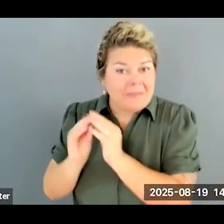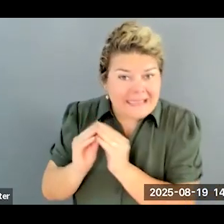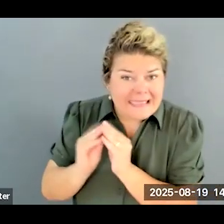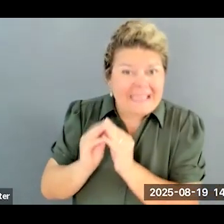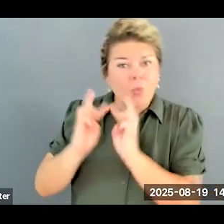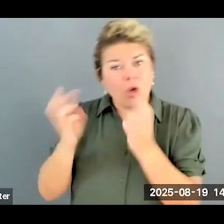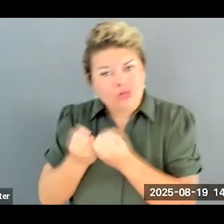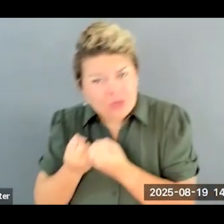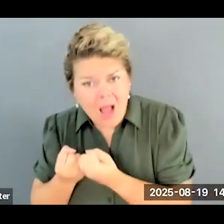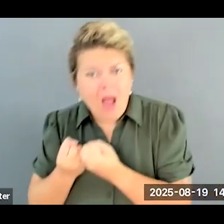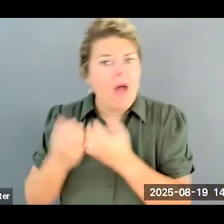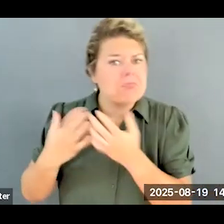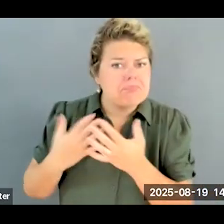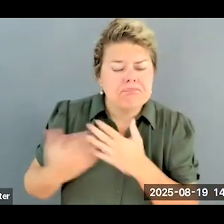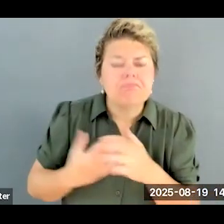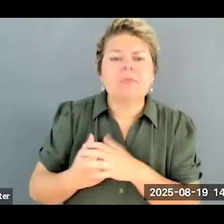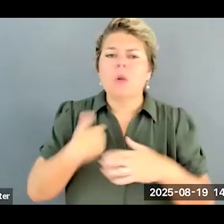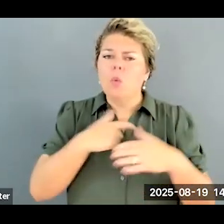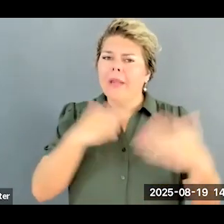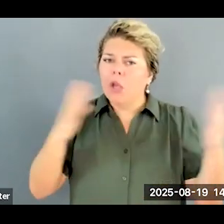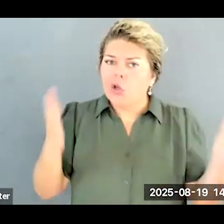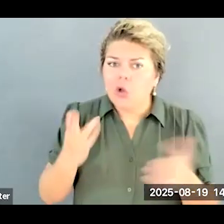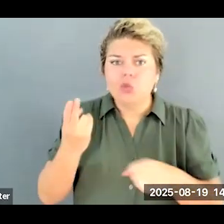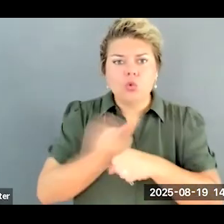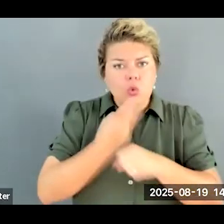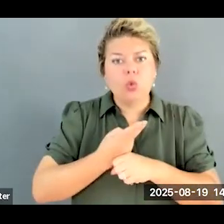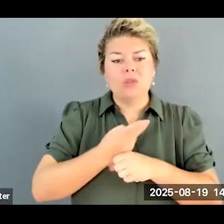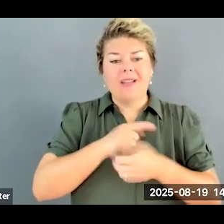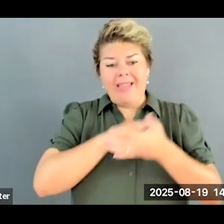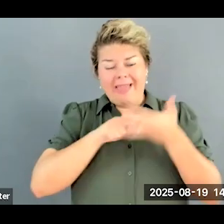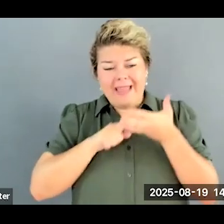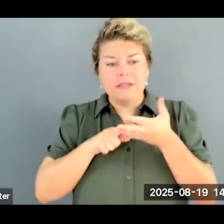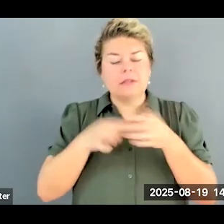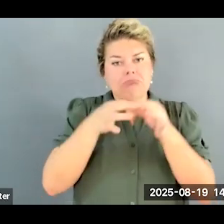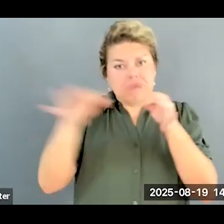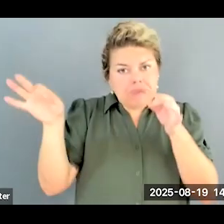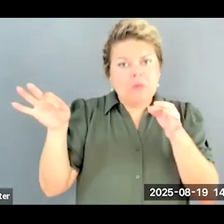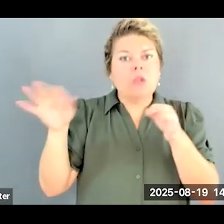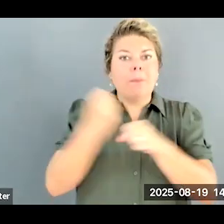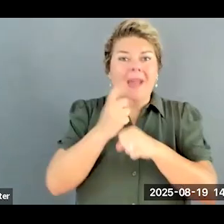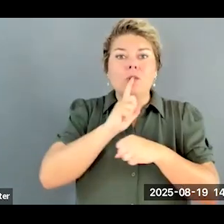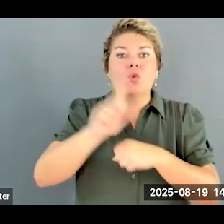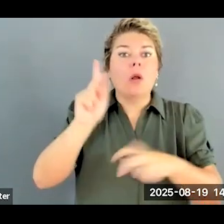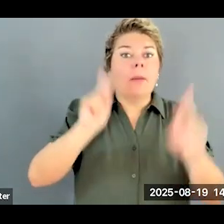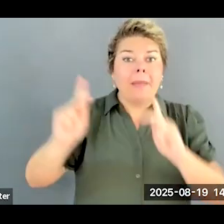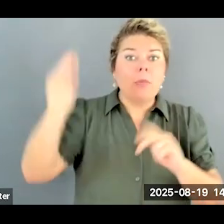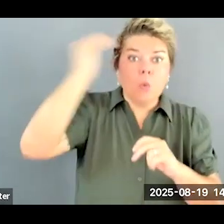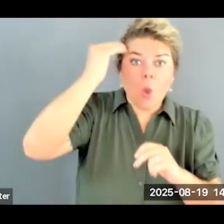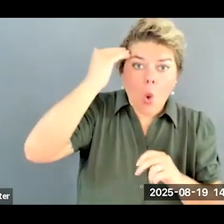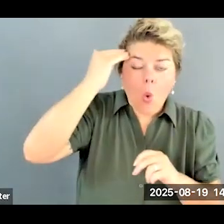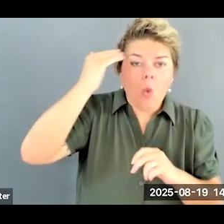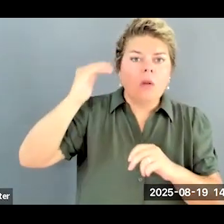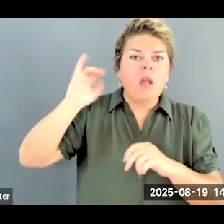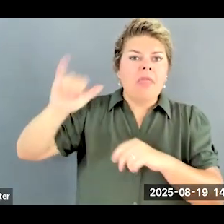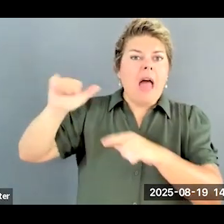or a conference, we really encourage that you utilize the following language to ensure that individuals know to contact the